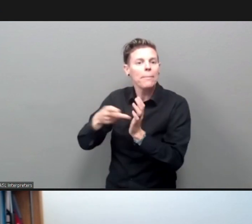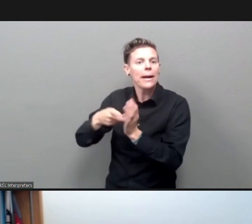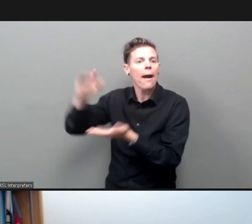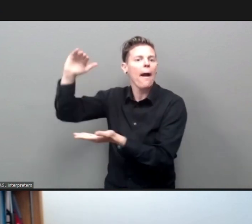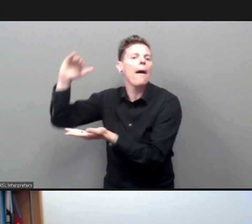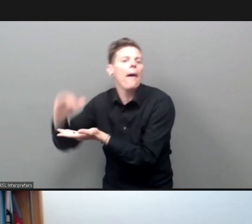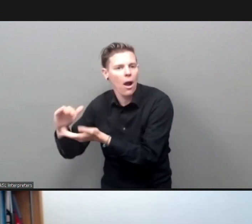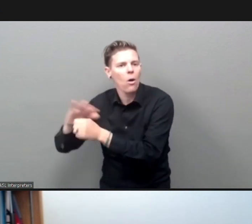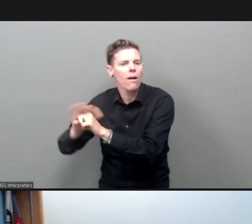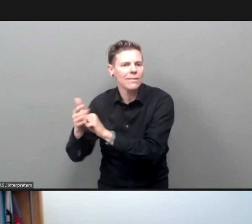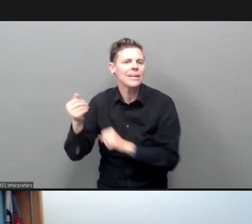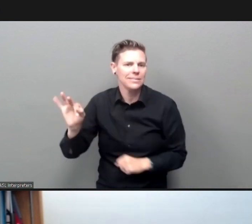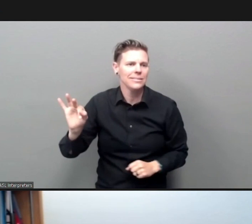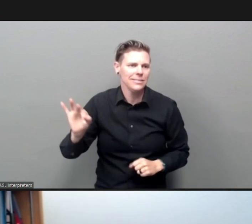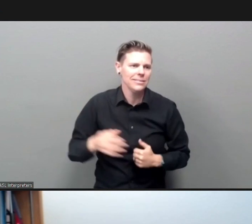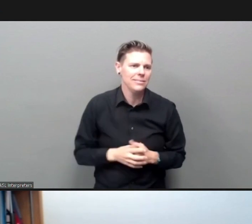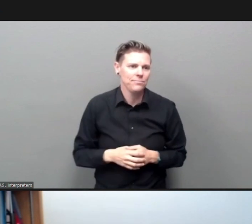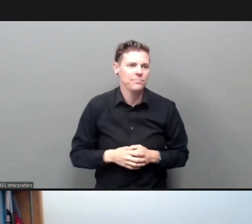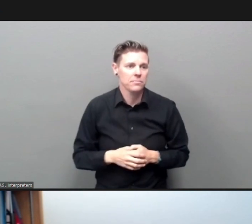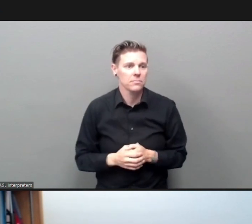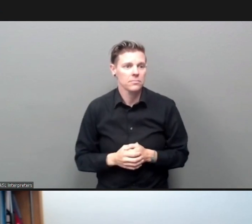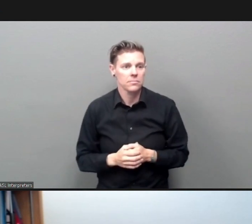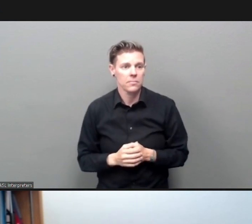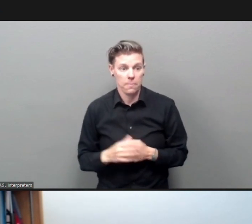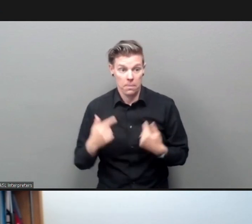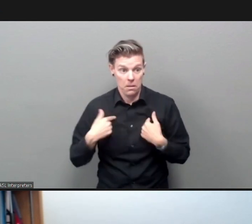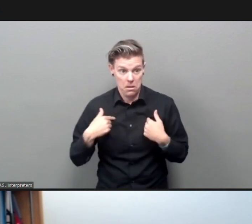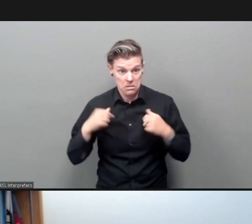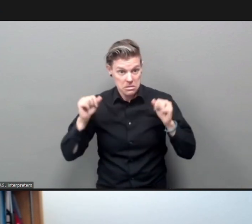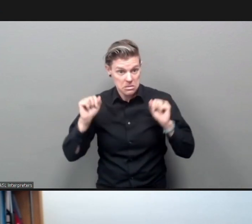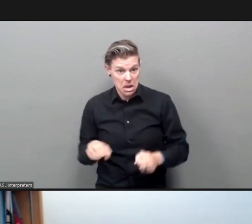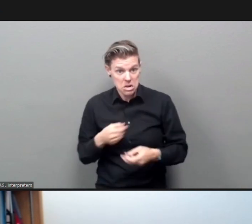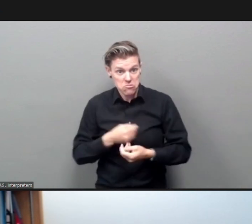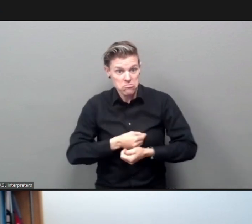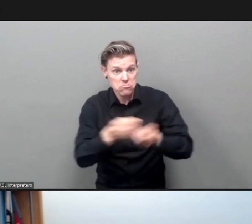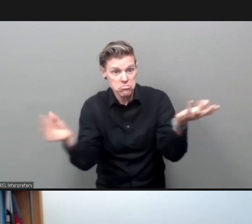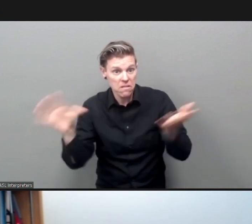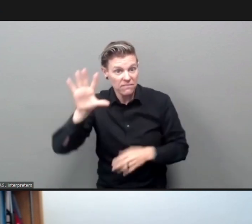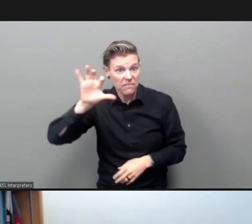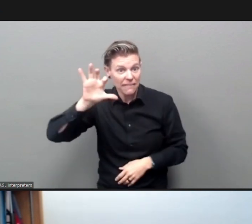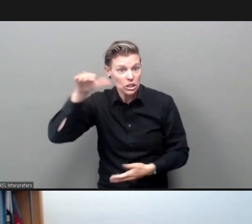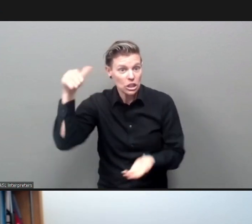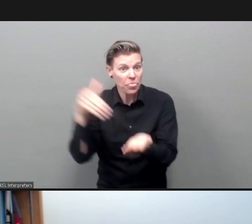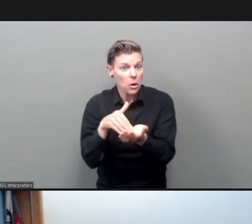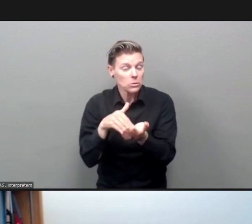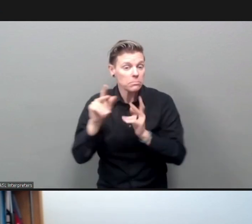say 500,000 people of my choice, I would put all those shots in unvaccinated